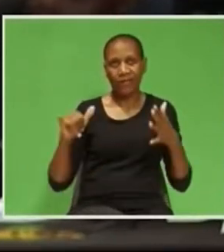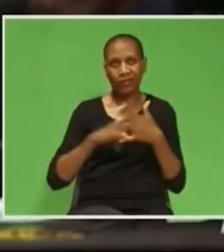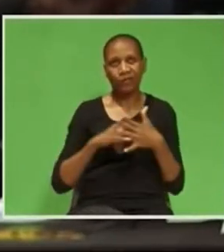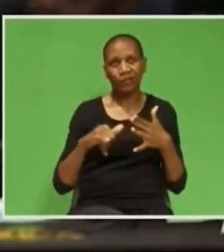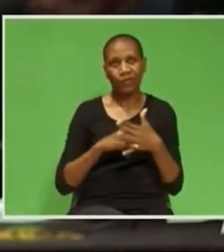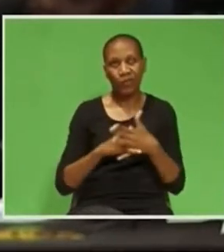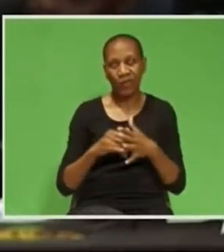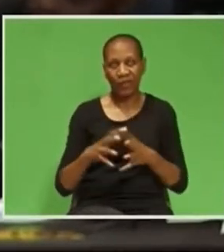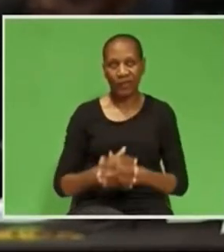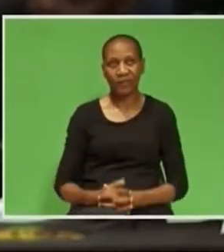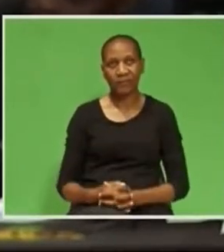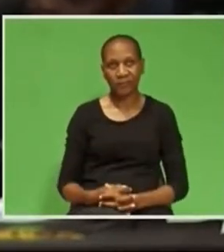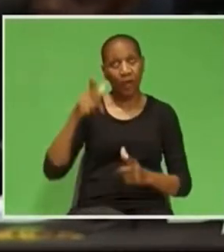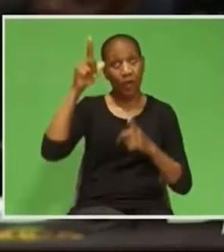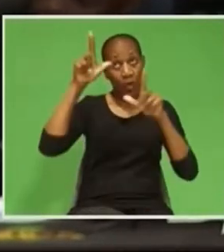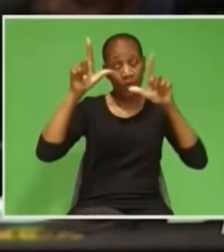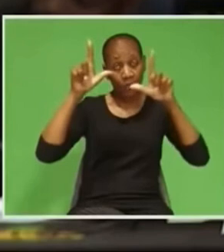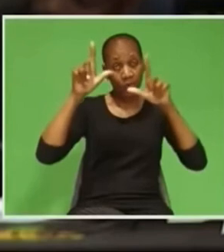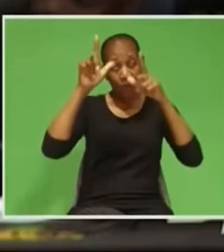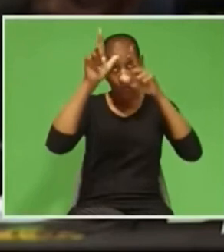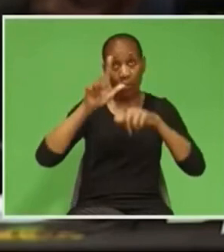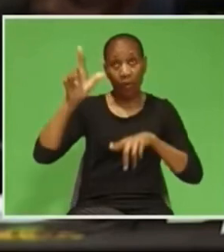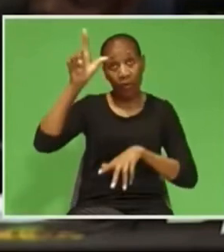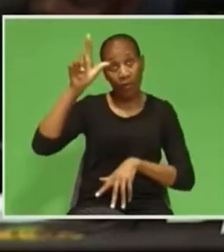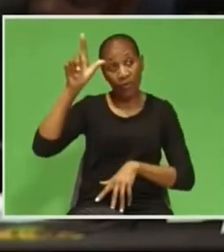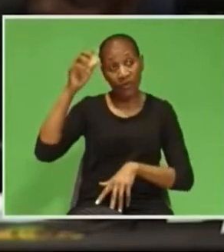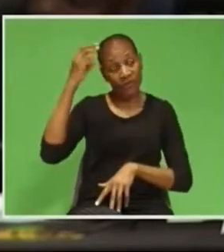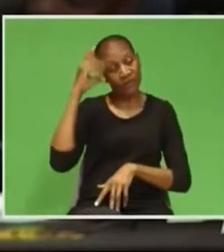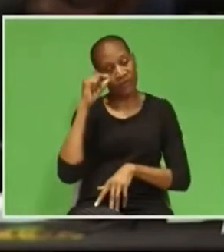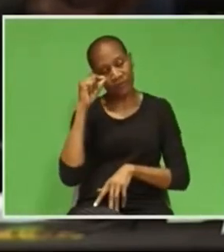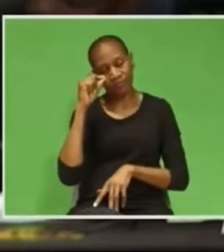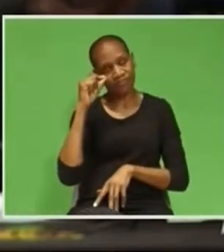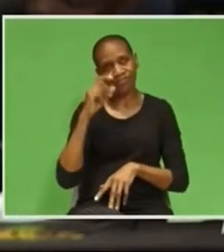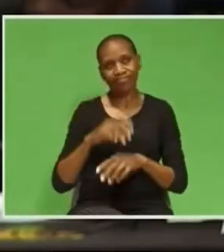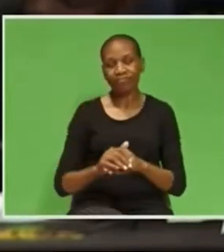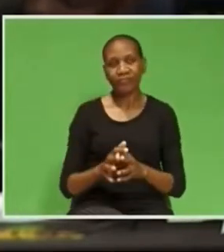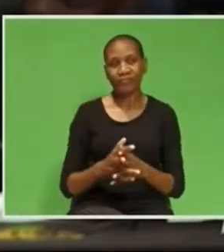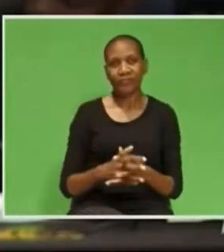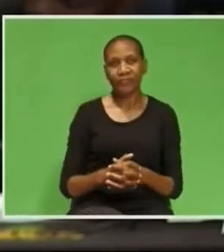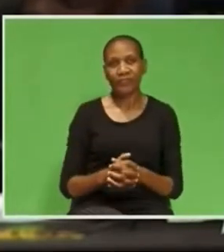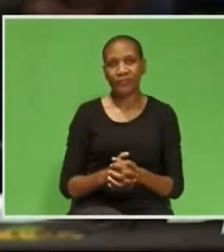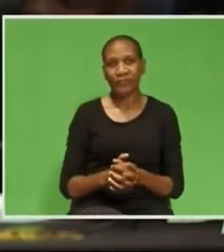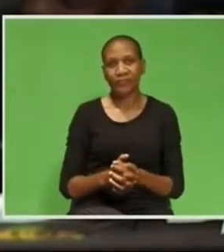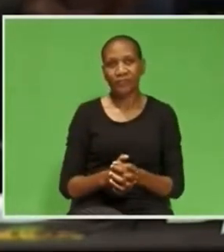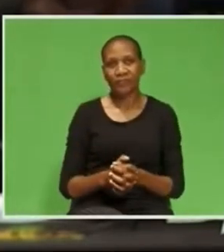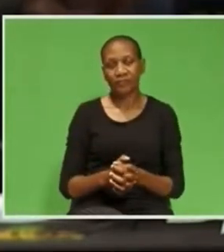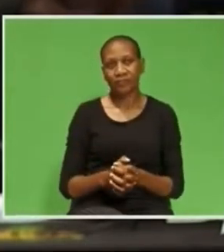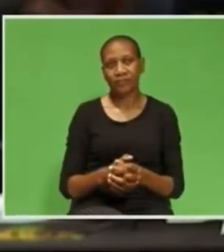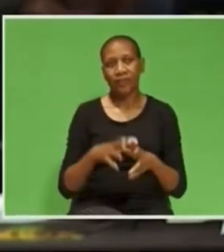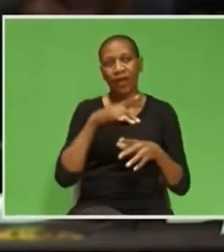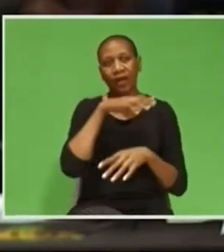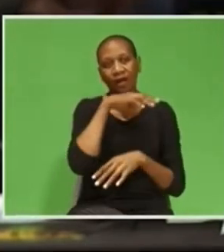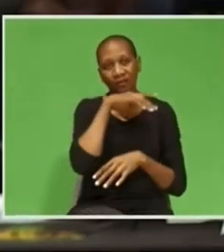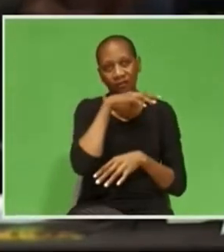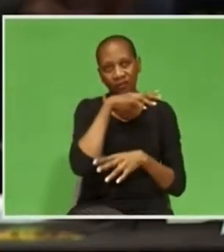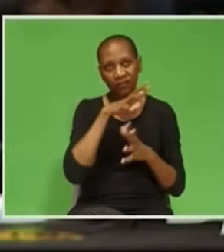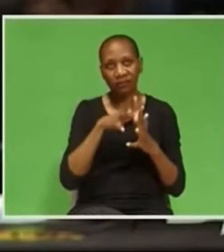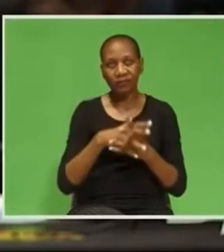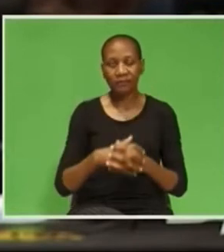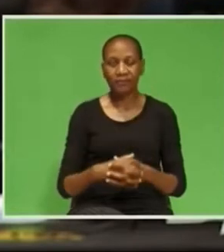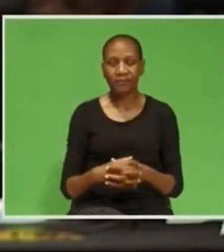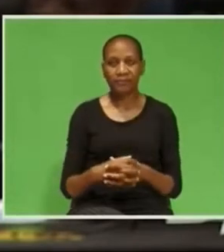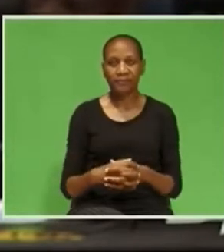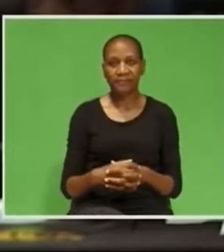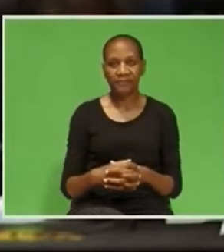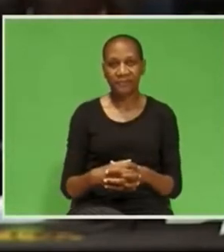The Lord does not sleep. The disrespectful of ways, waarop van jaarse staatsreer afgeskop het, nadat die speaker het